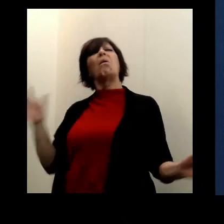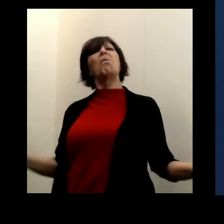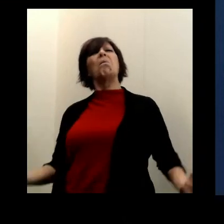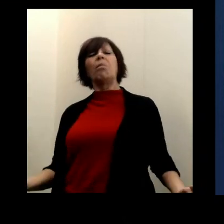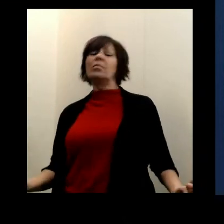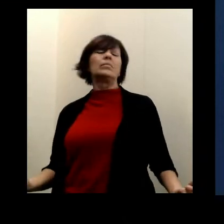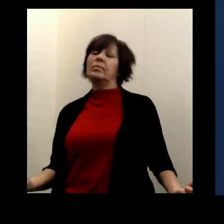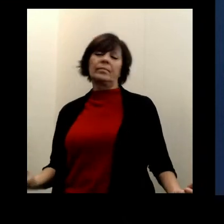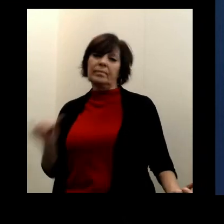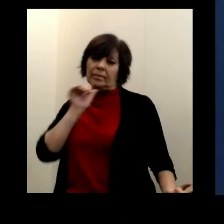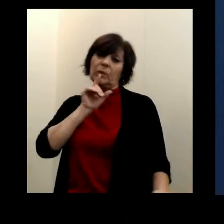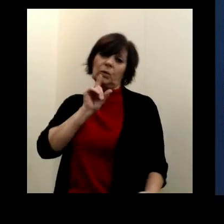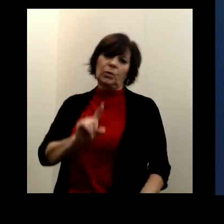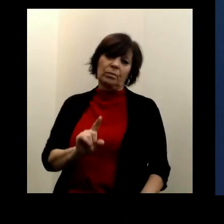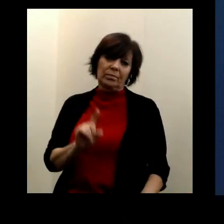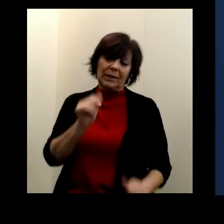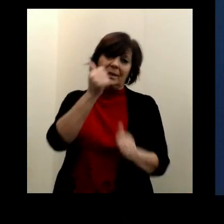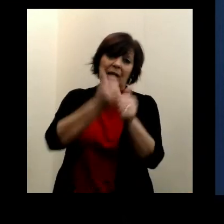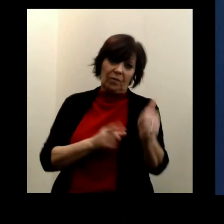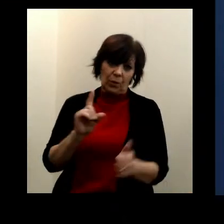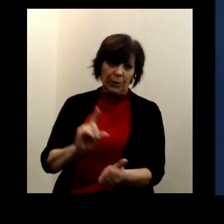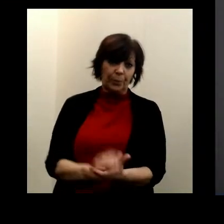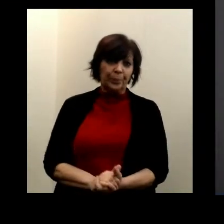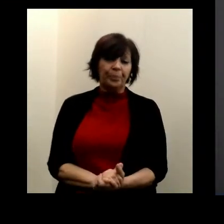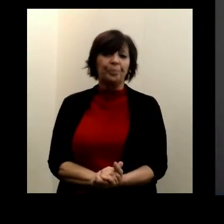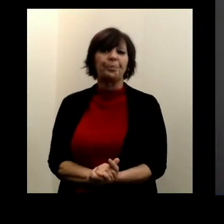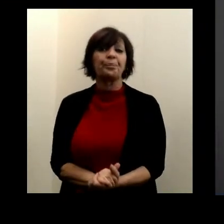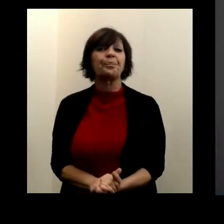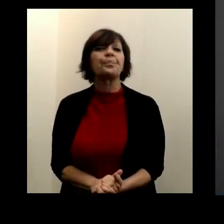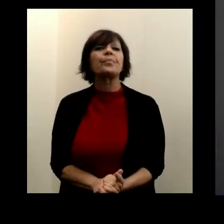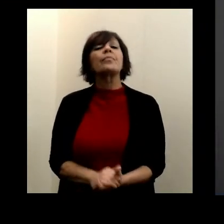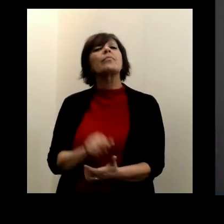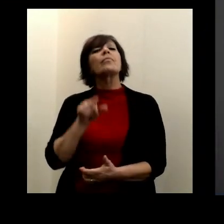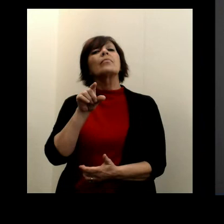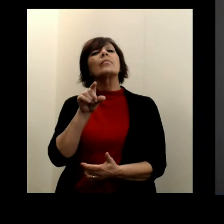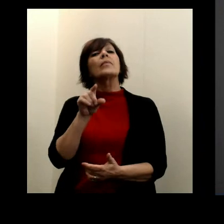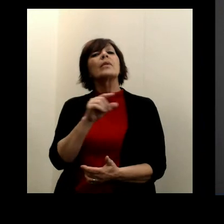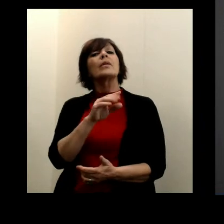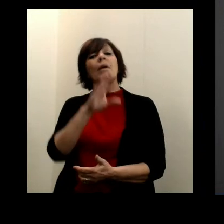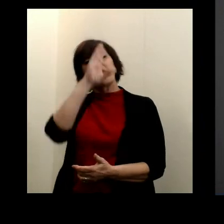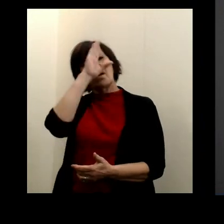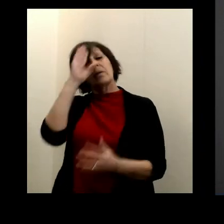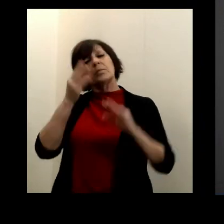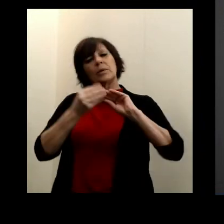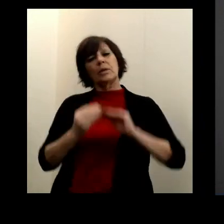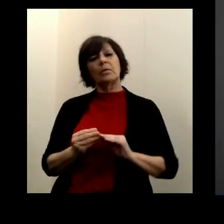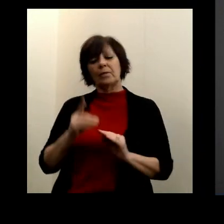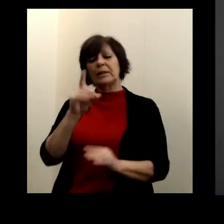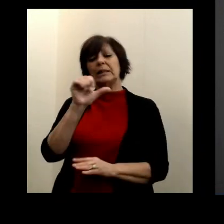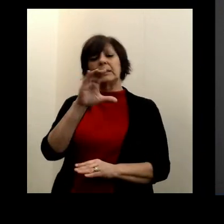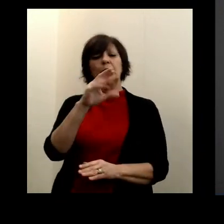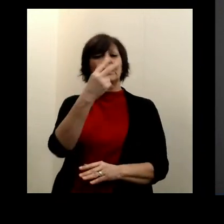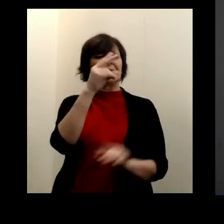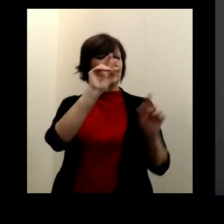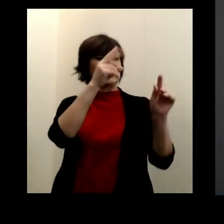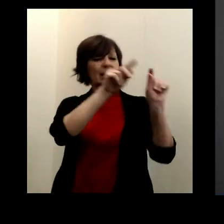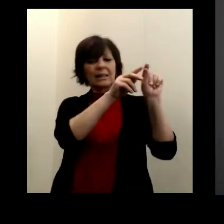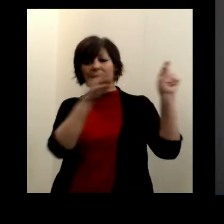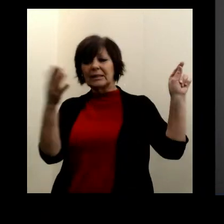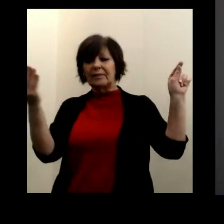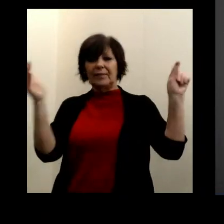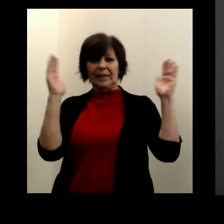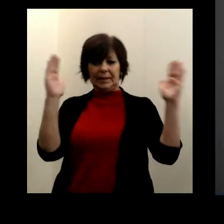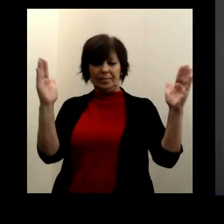going to catch it. It's out everywhere. Once again, this is the hospitalization numbers for Erie County from December 2nd to the 15th.